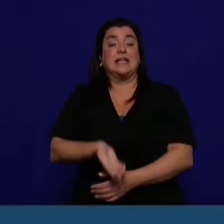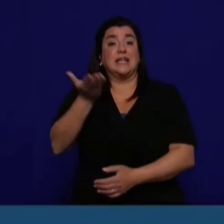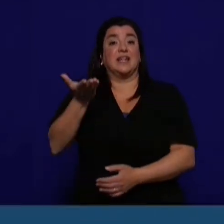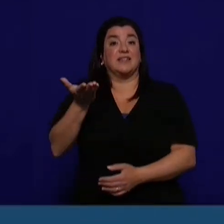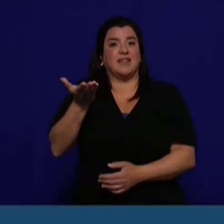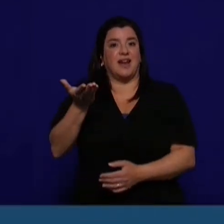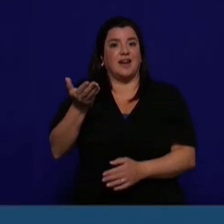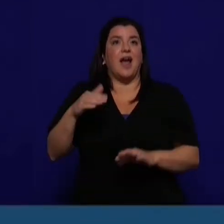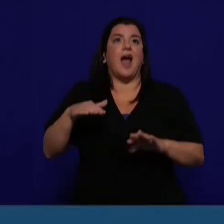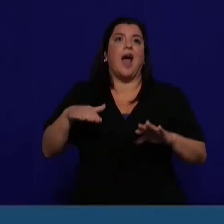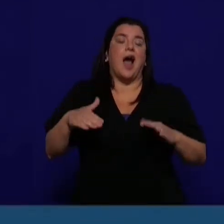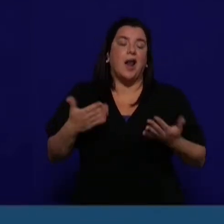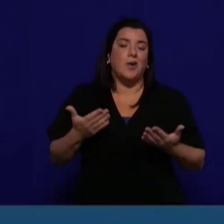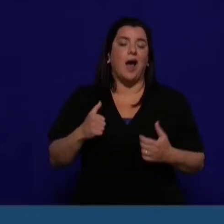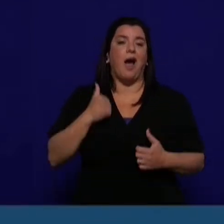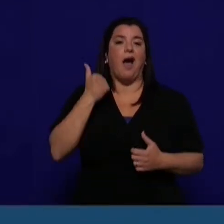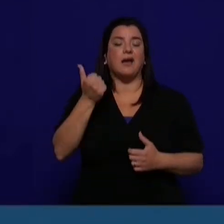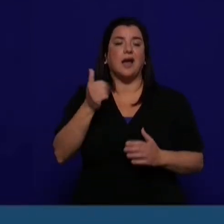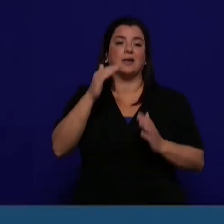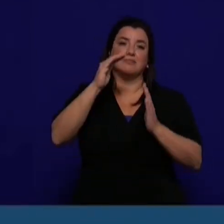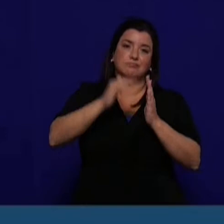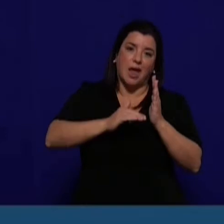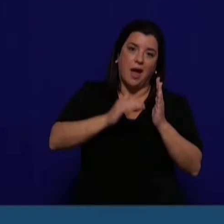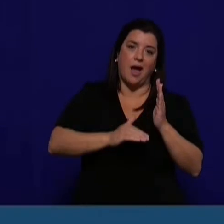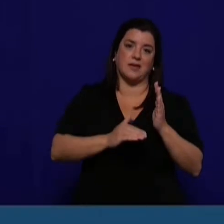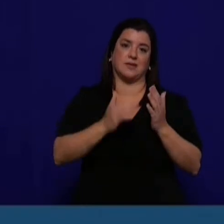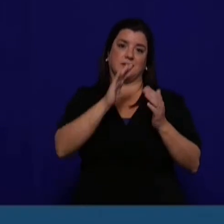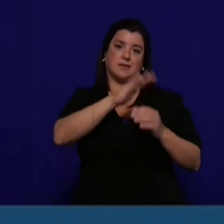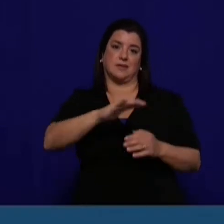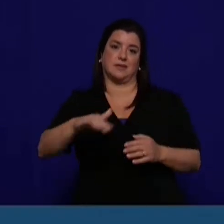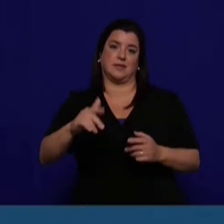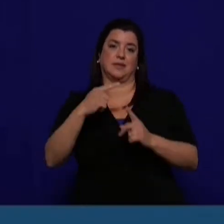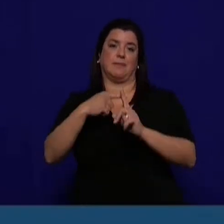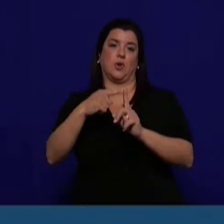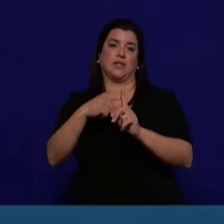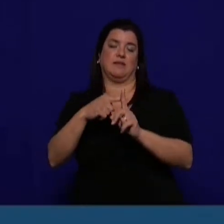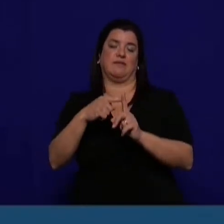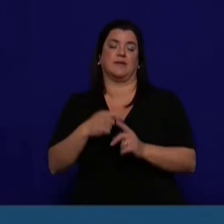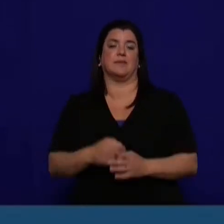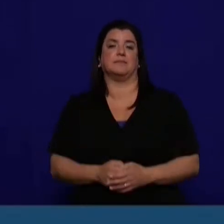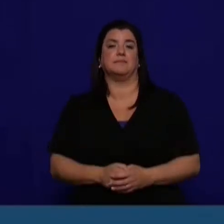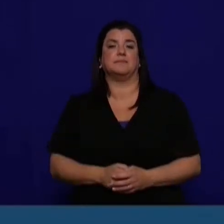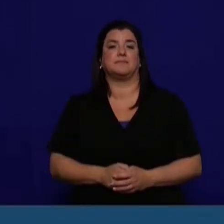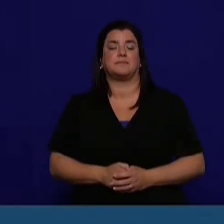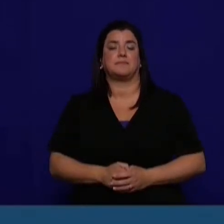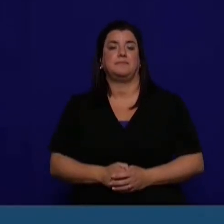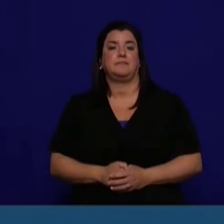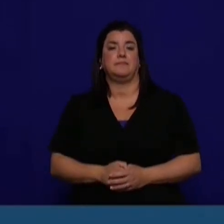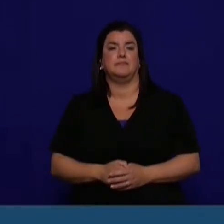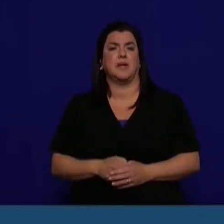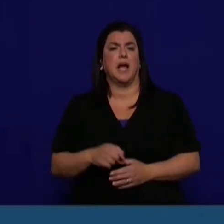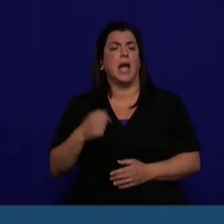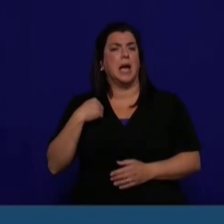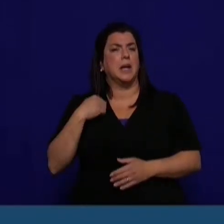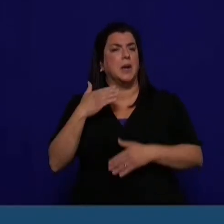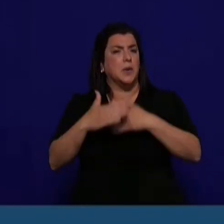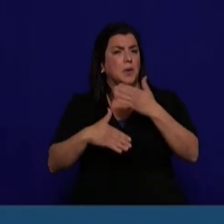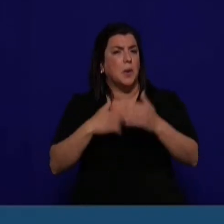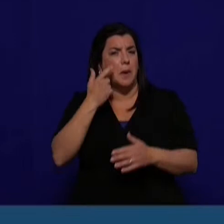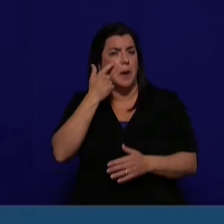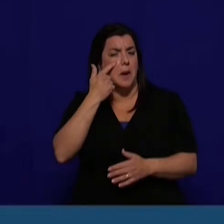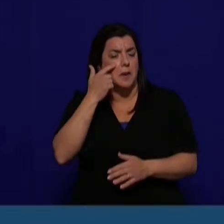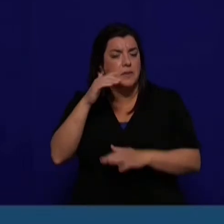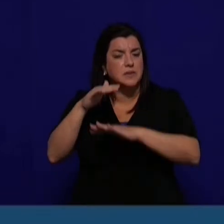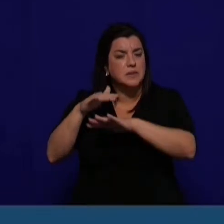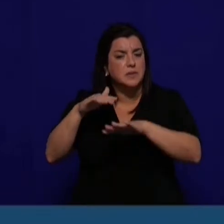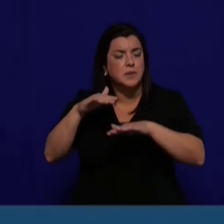etajiet anke iżgħar hemmhekk tibda tara wkoll nuqqas f'dawk l-etajiet ukoll. Aħna bħajna nsegwu wkoll is-sitwazzjoni dwar